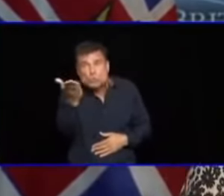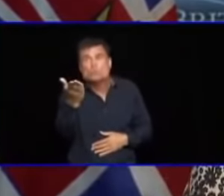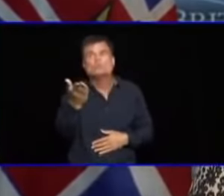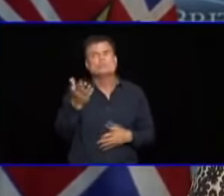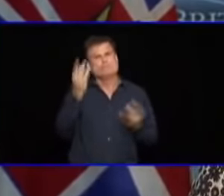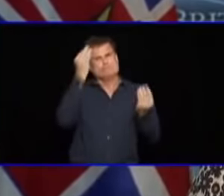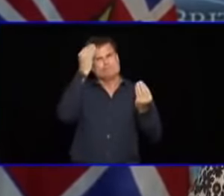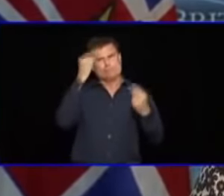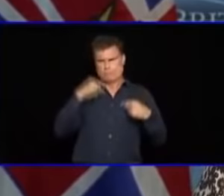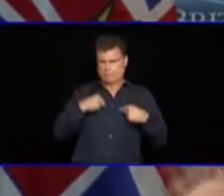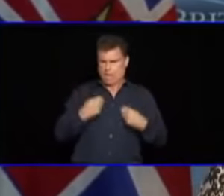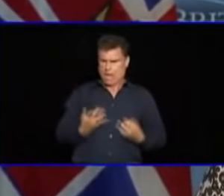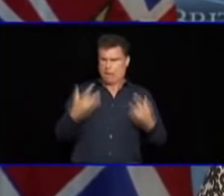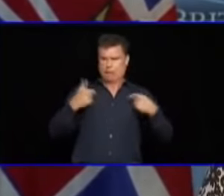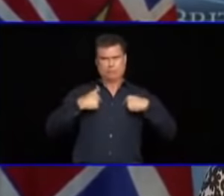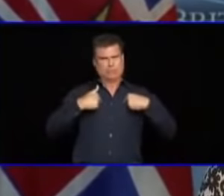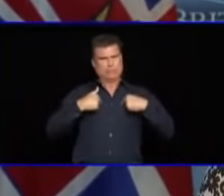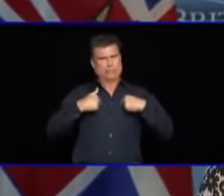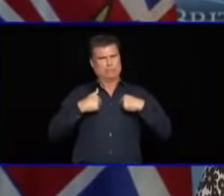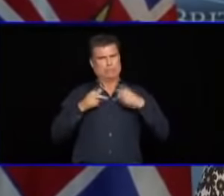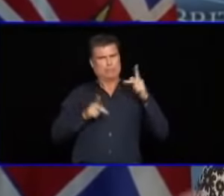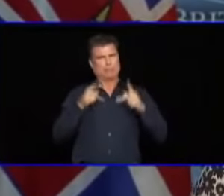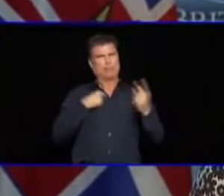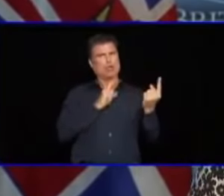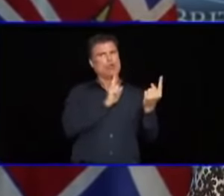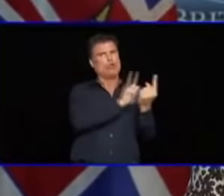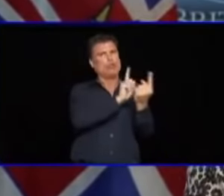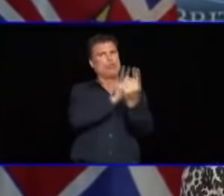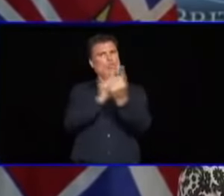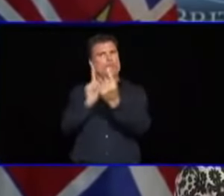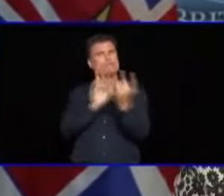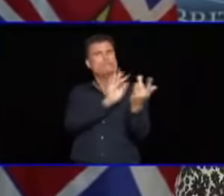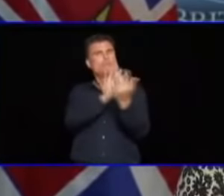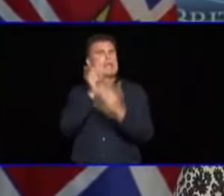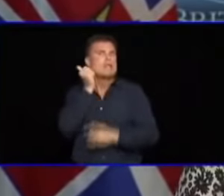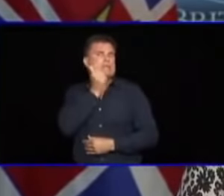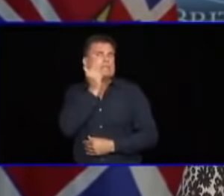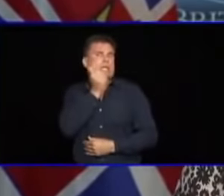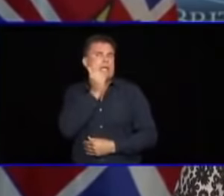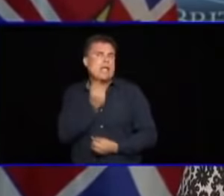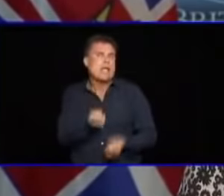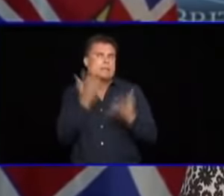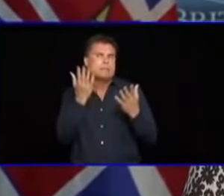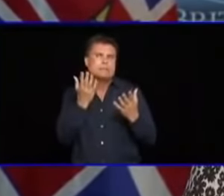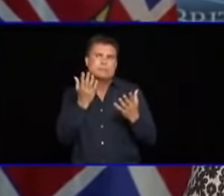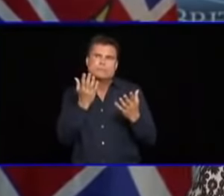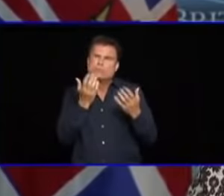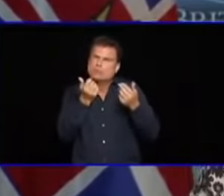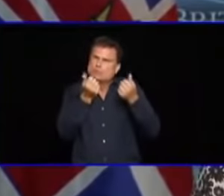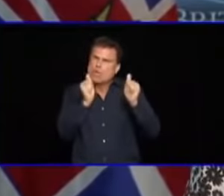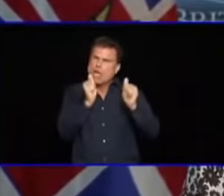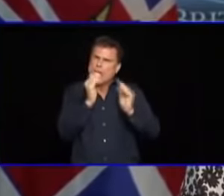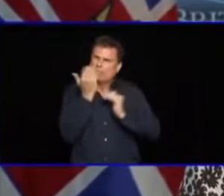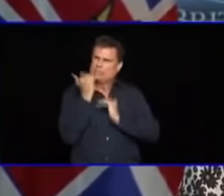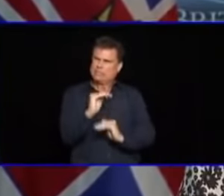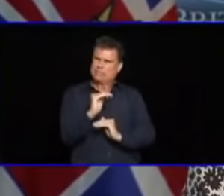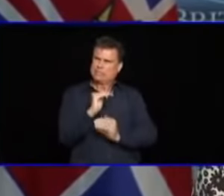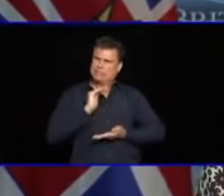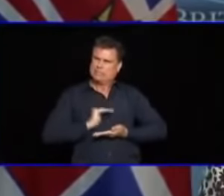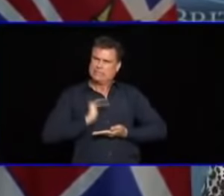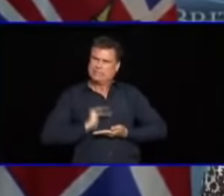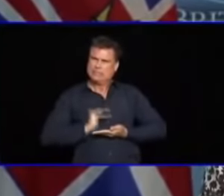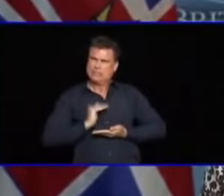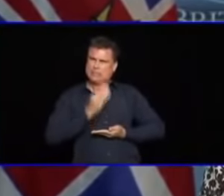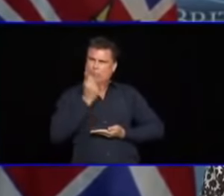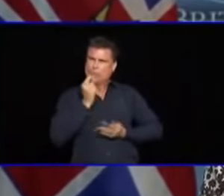you have. There's no magic number, but we know the fewer people, the better. And for some people, their own risk will mean